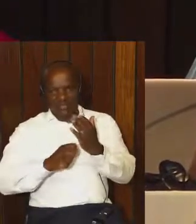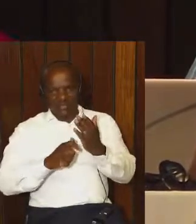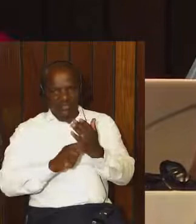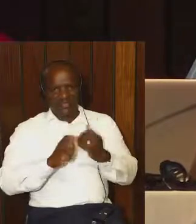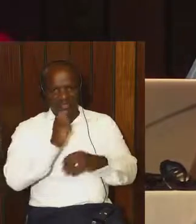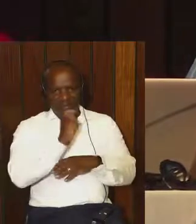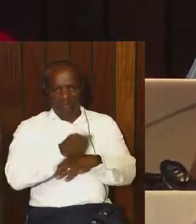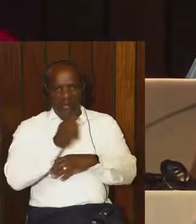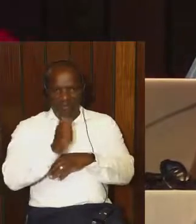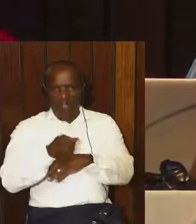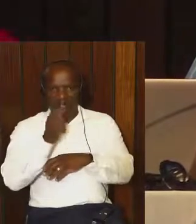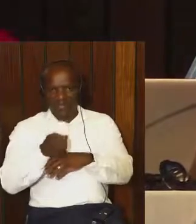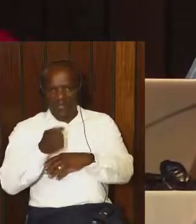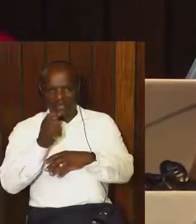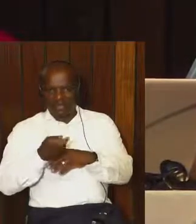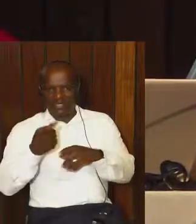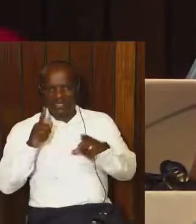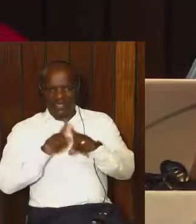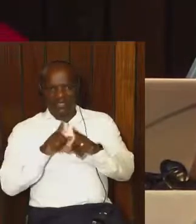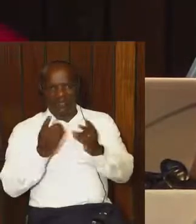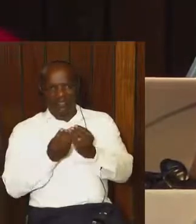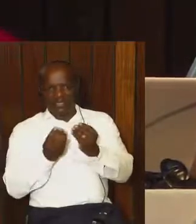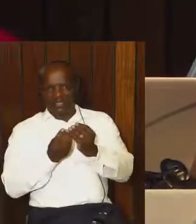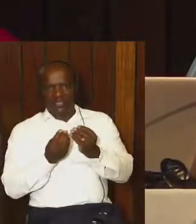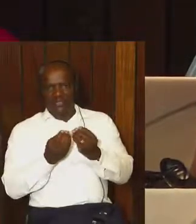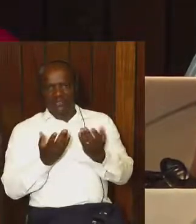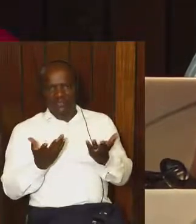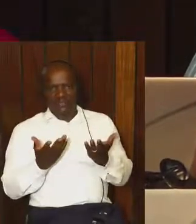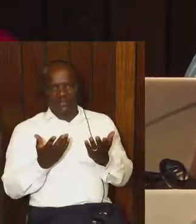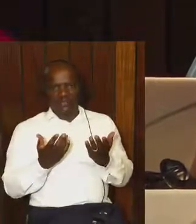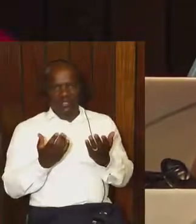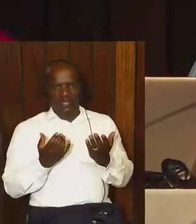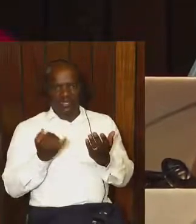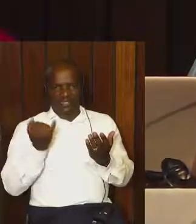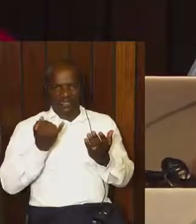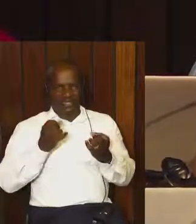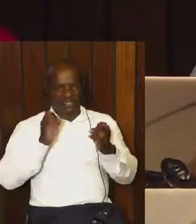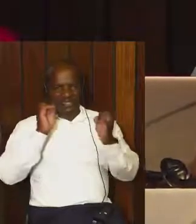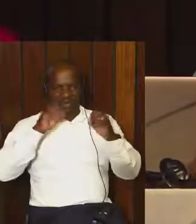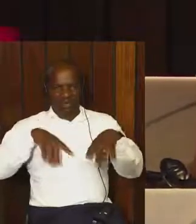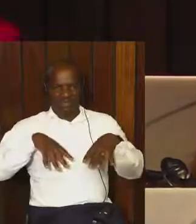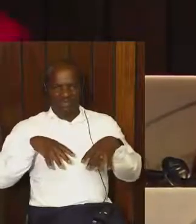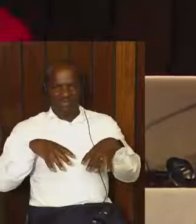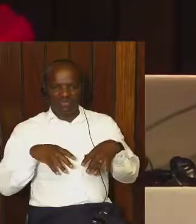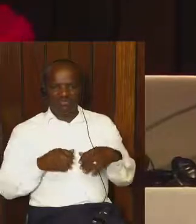for the same thing, because that's in essence what's happening here.